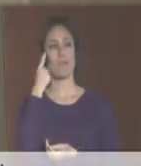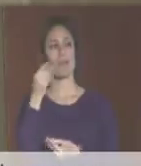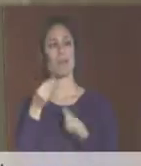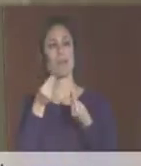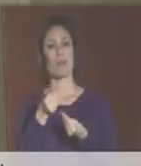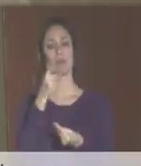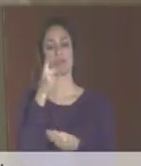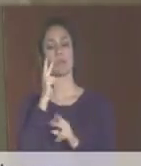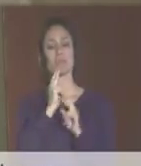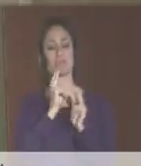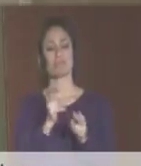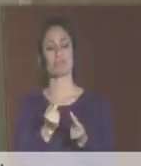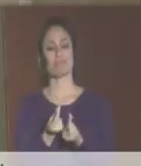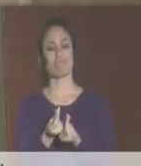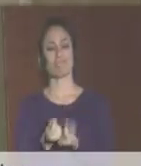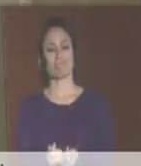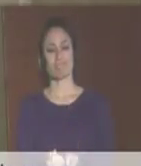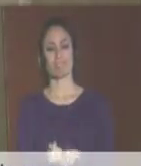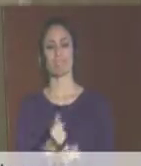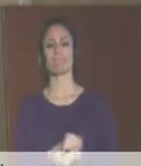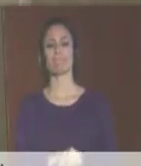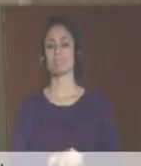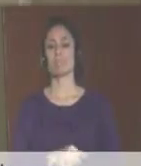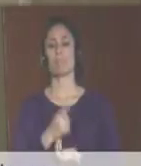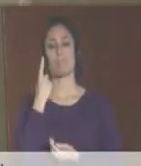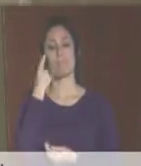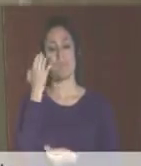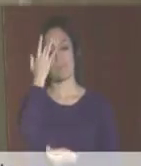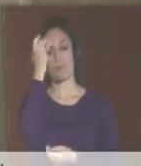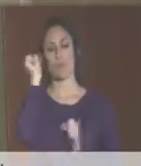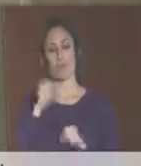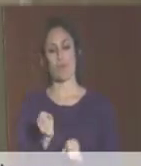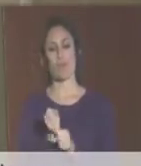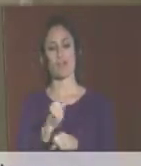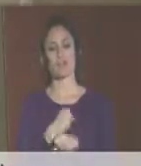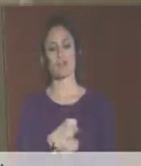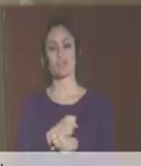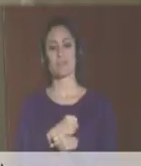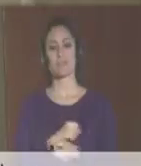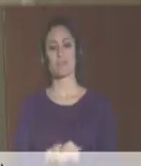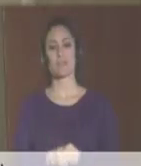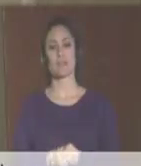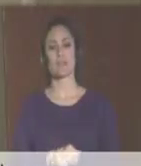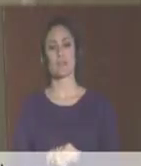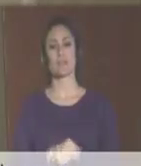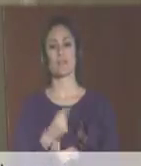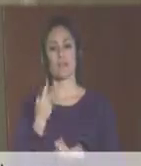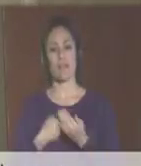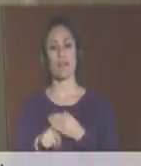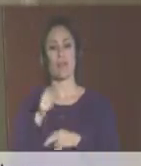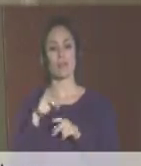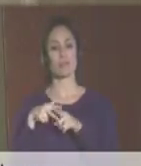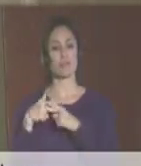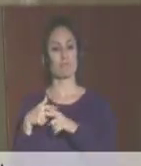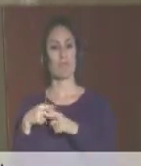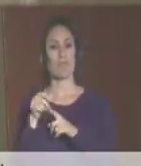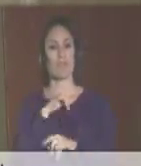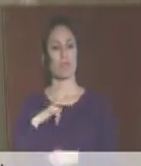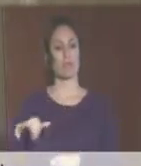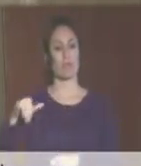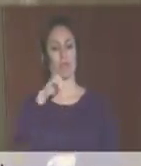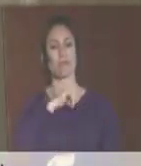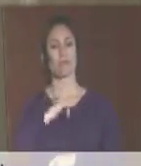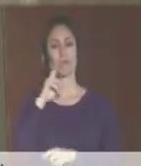an agile response that we are able to do so, that red tape is not an obstacle to practical actions